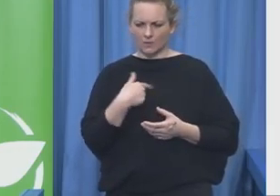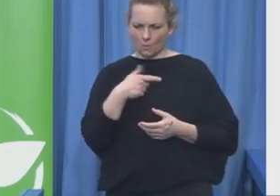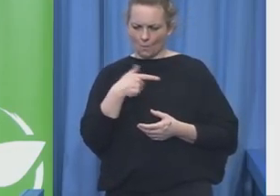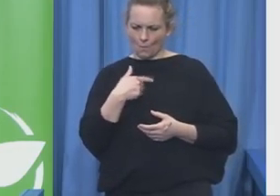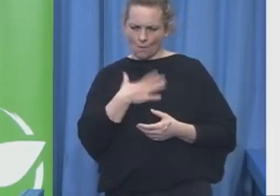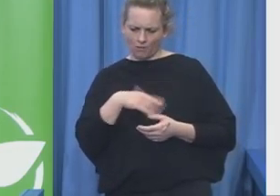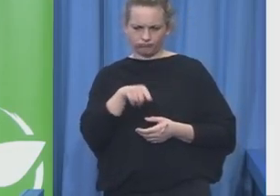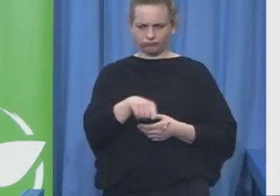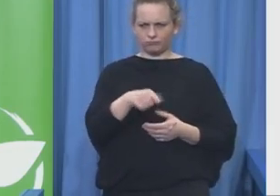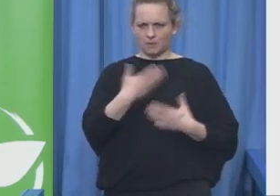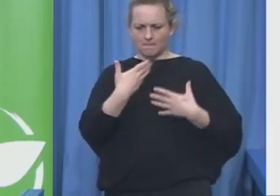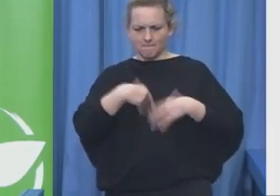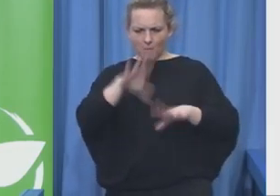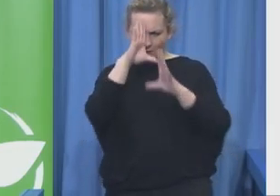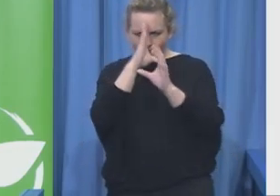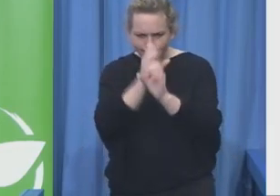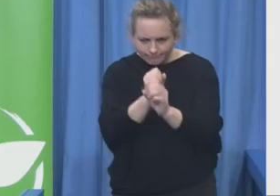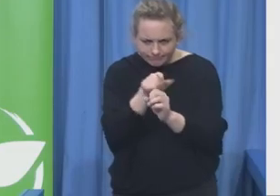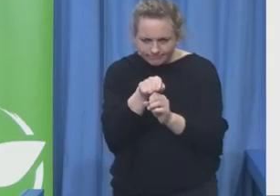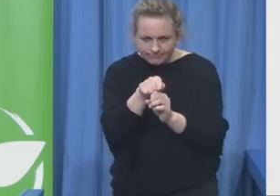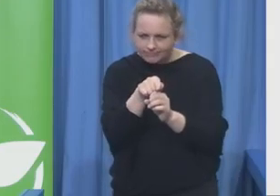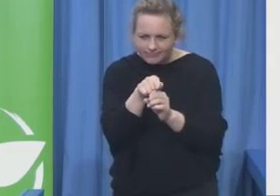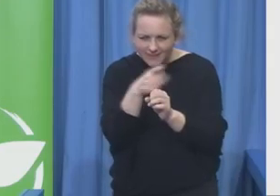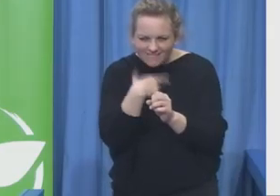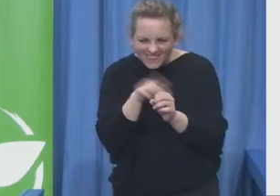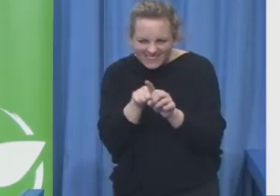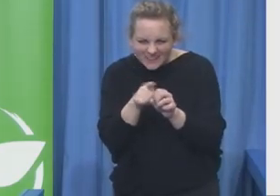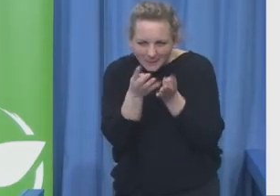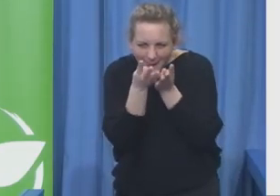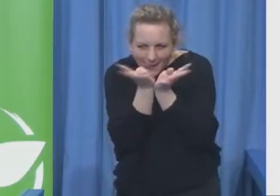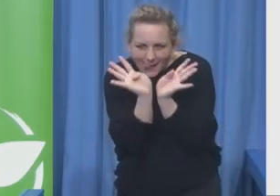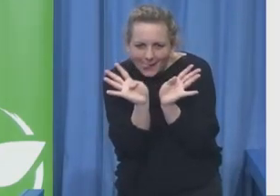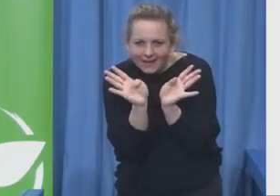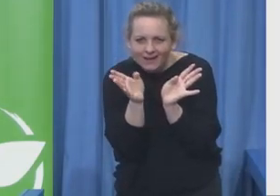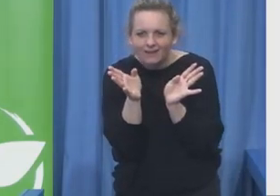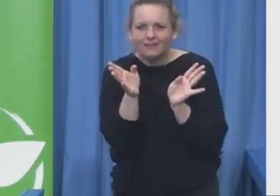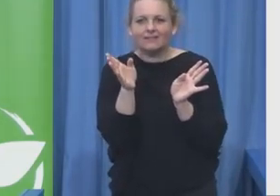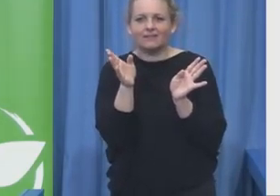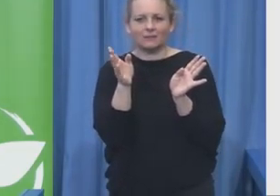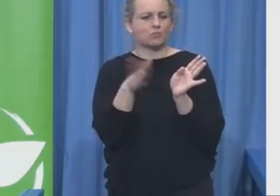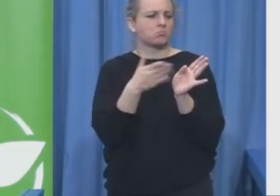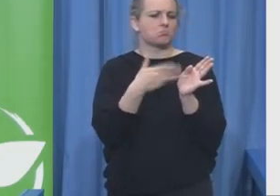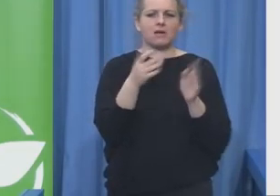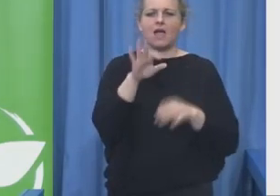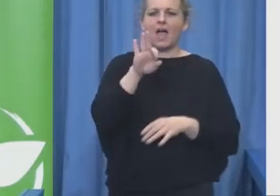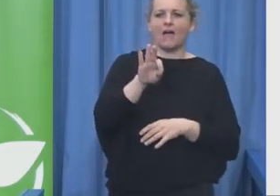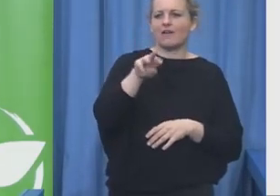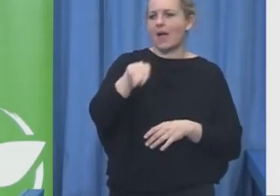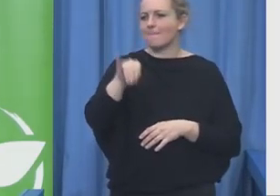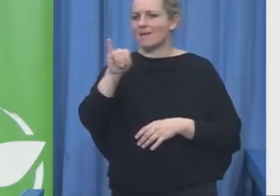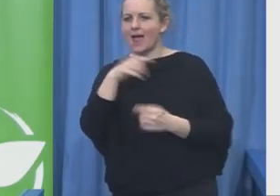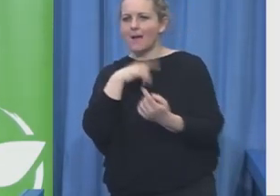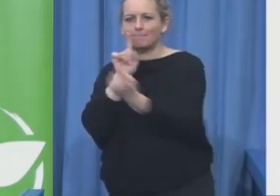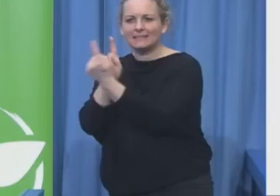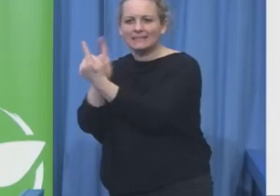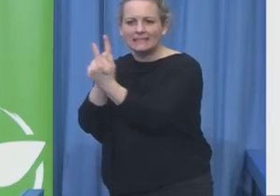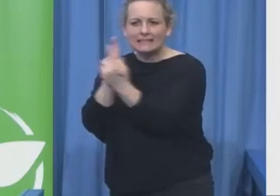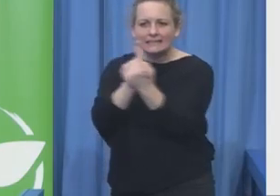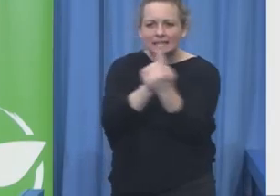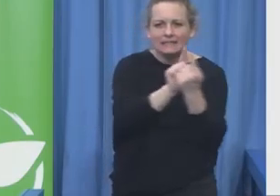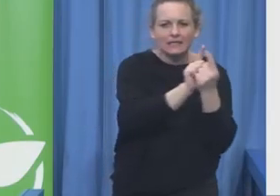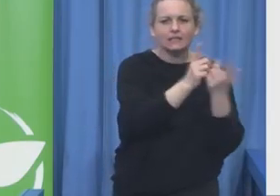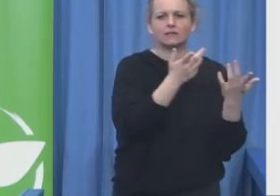met all the MFI in the area, and from the beginning of the project, to explain them the aim of